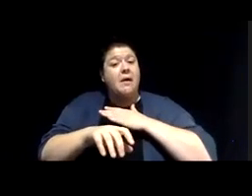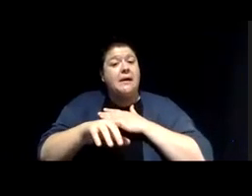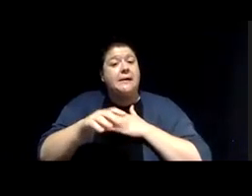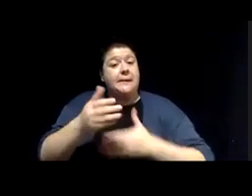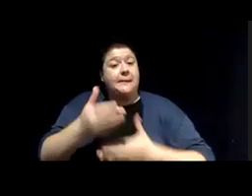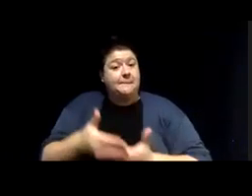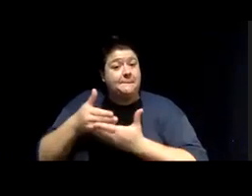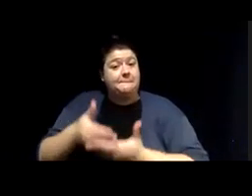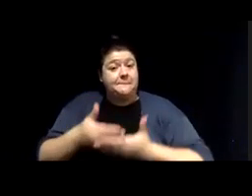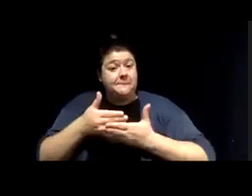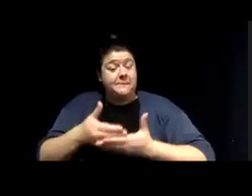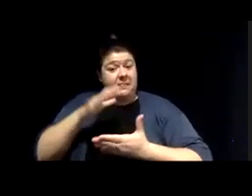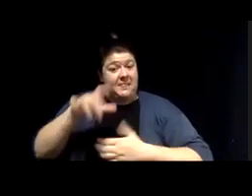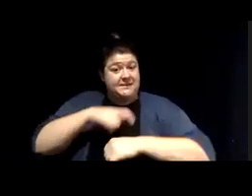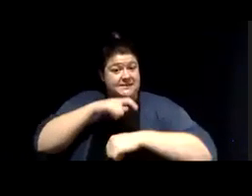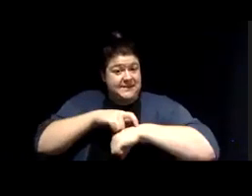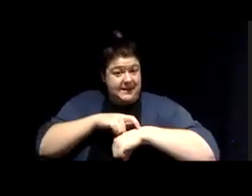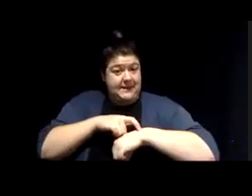is